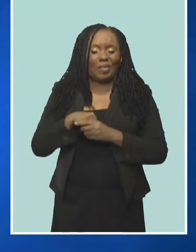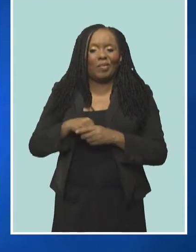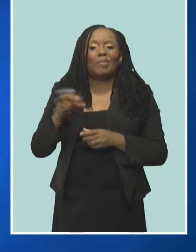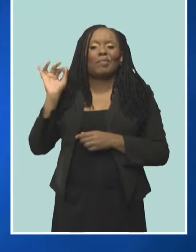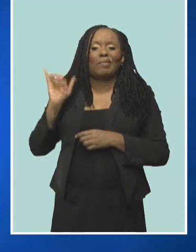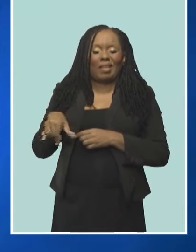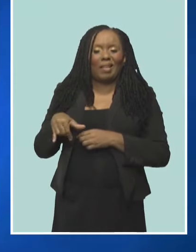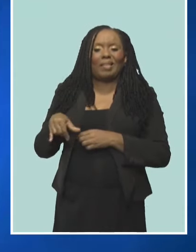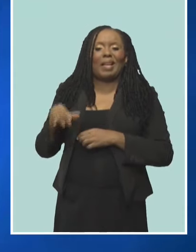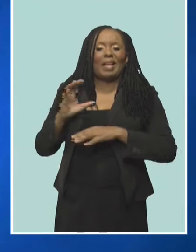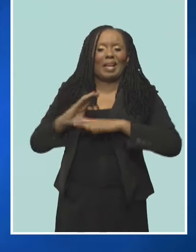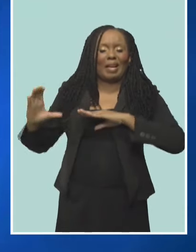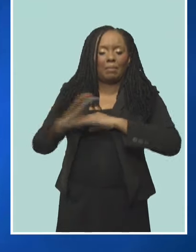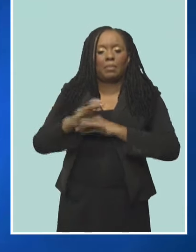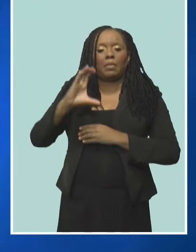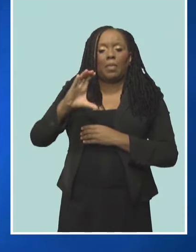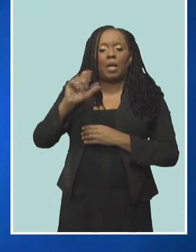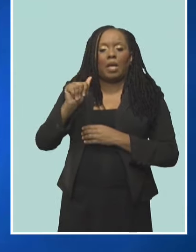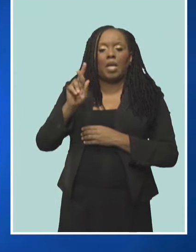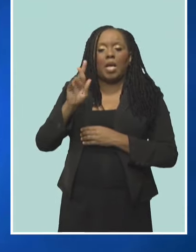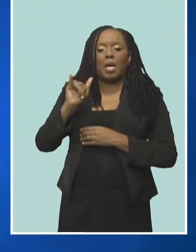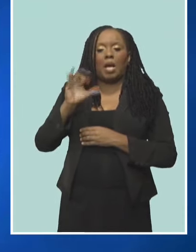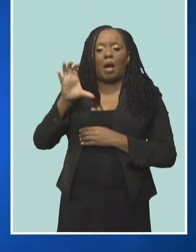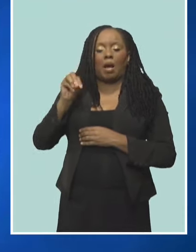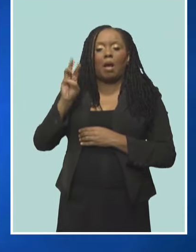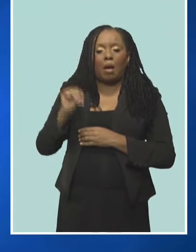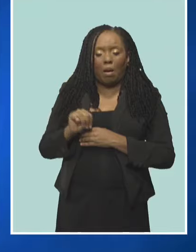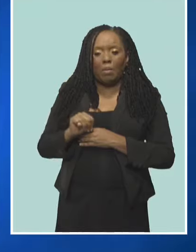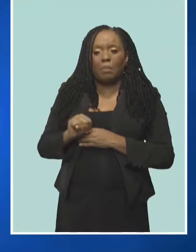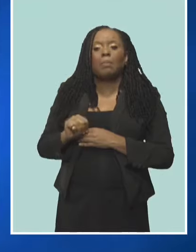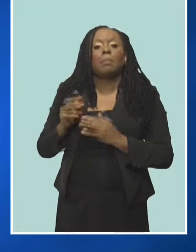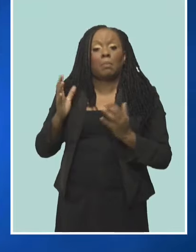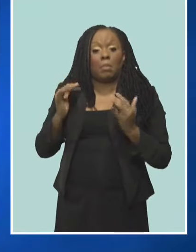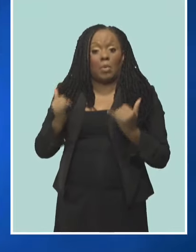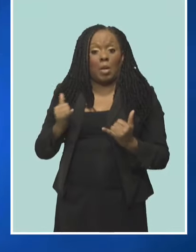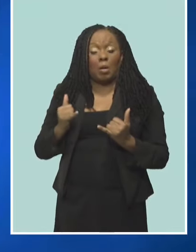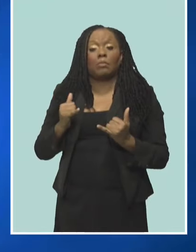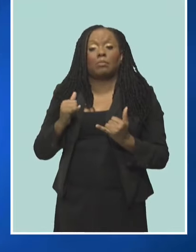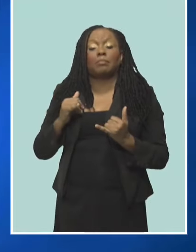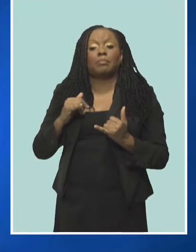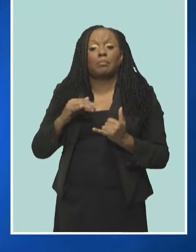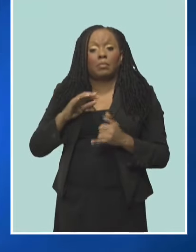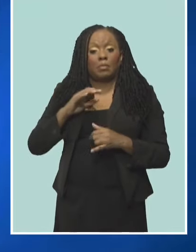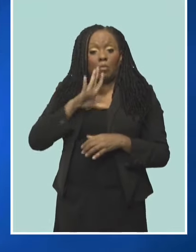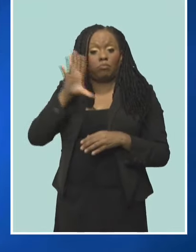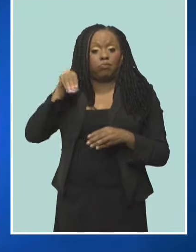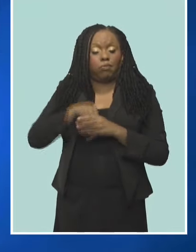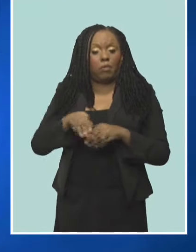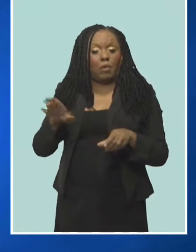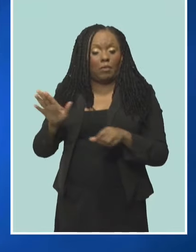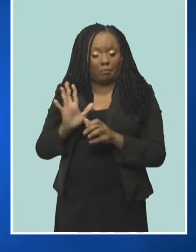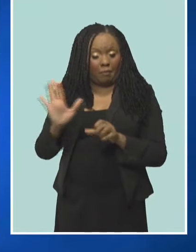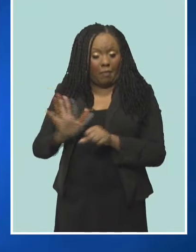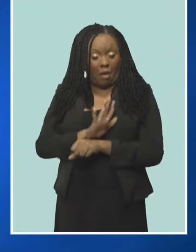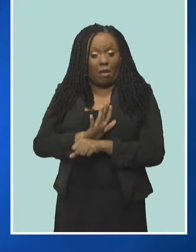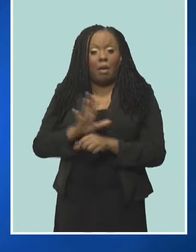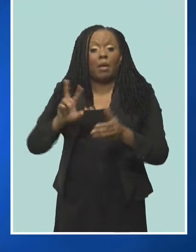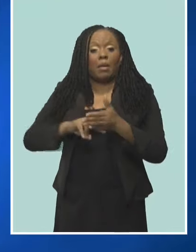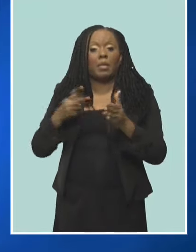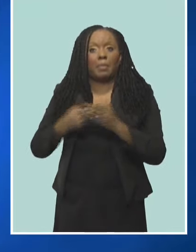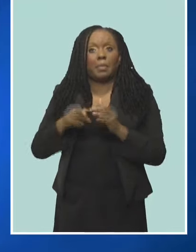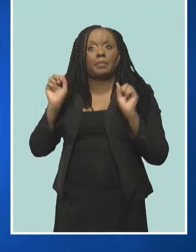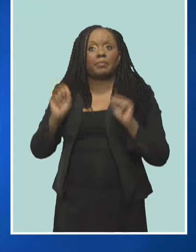them the sixth associate member to join the 15-member grouping. This achievement underscores Curaçao's commitment to actively